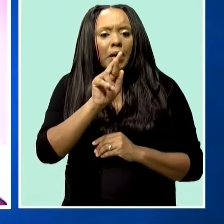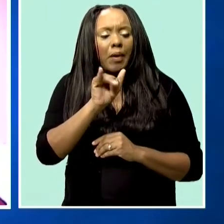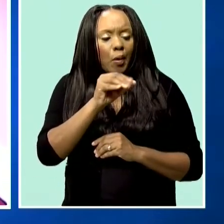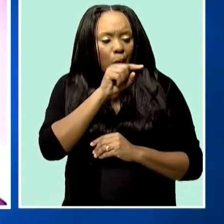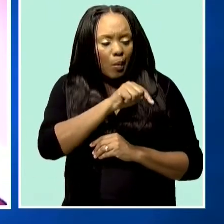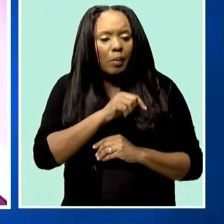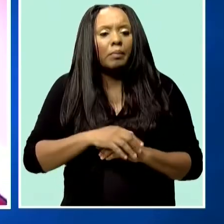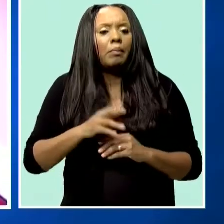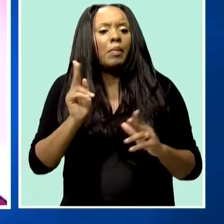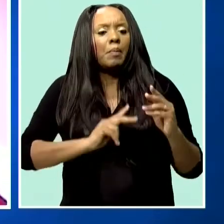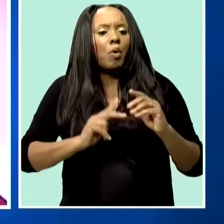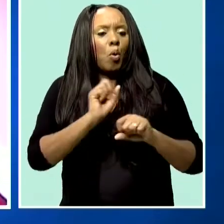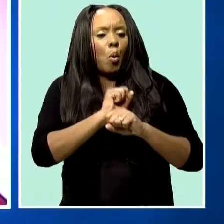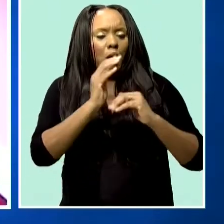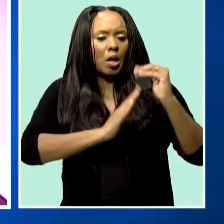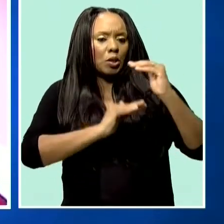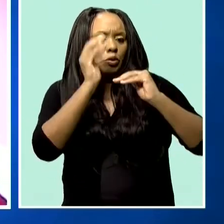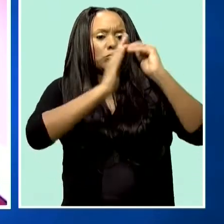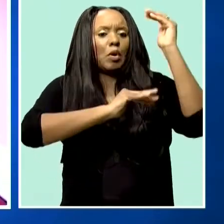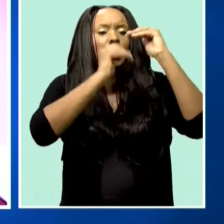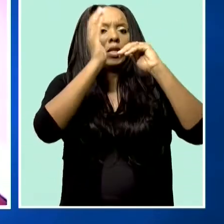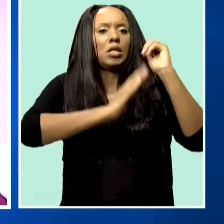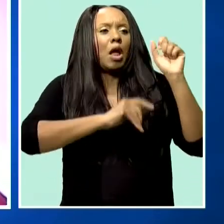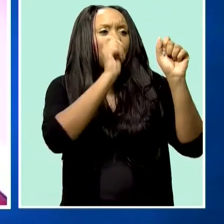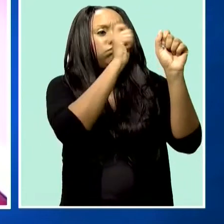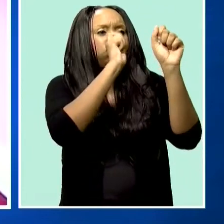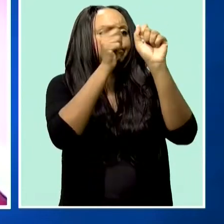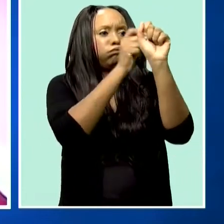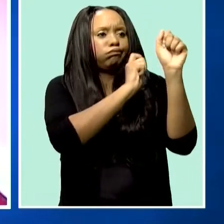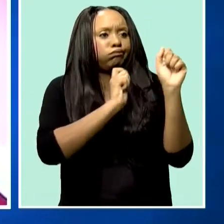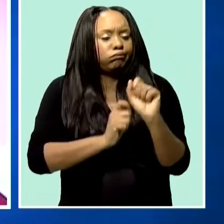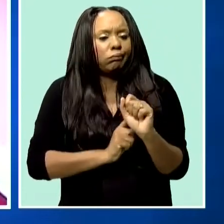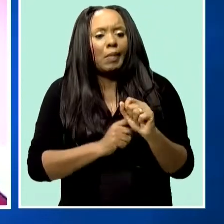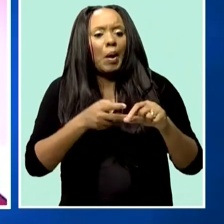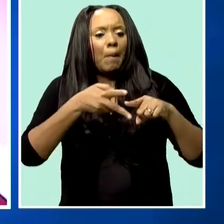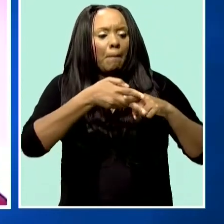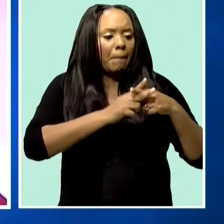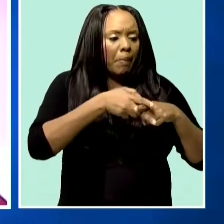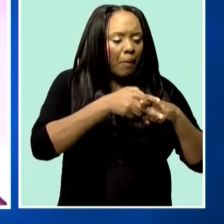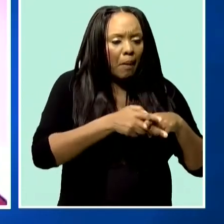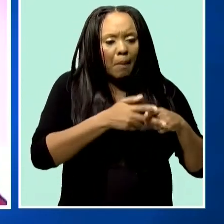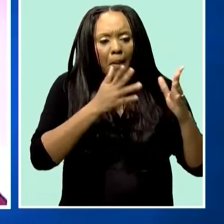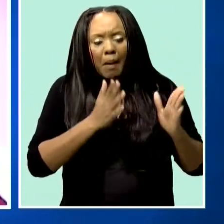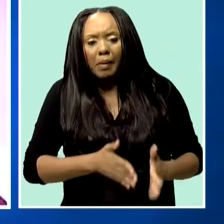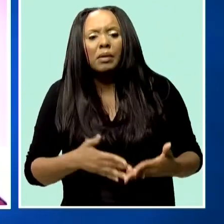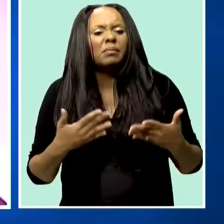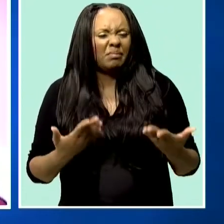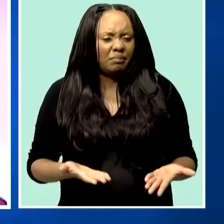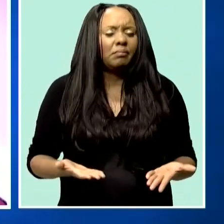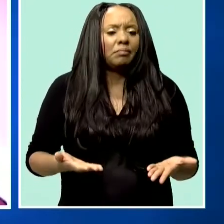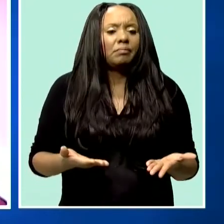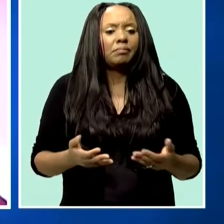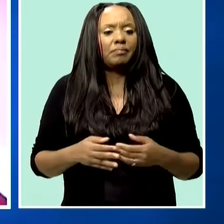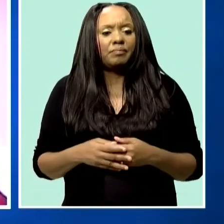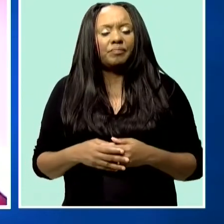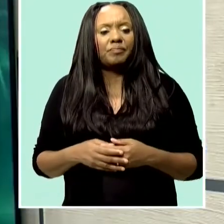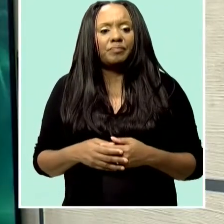construction workers. We will have the skilled trades like the plumbers, the welders. These are just always in